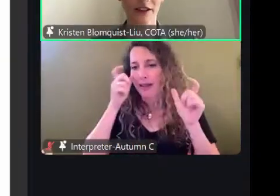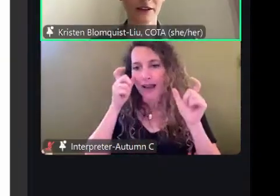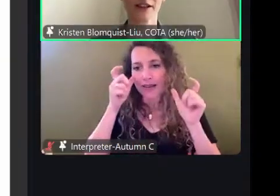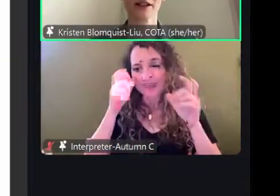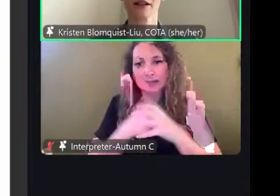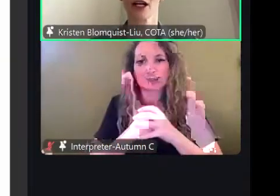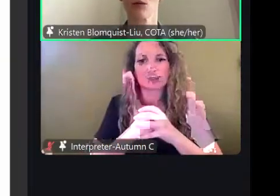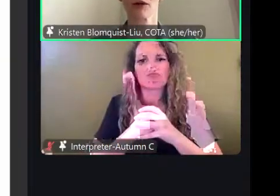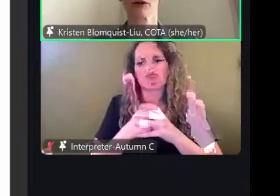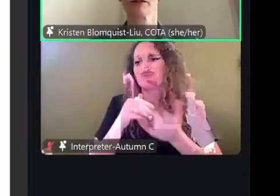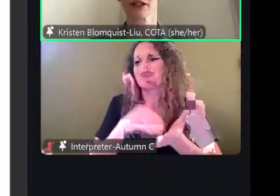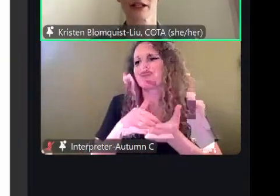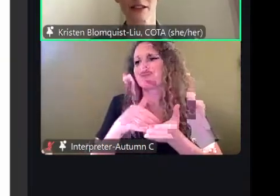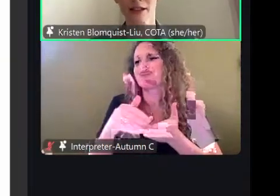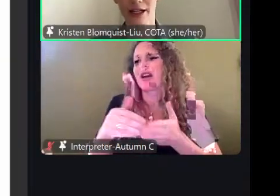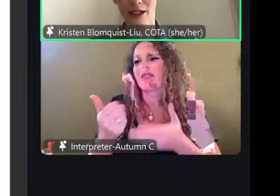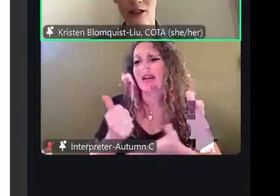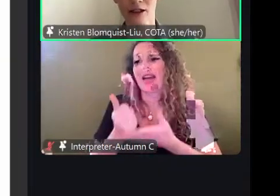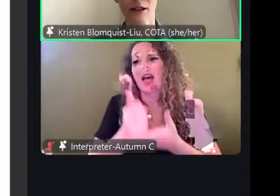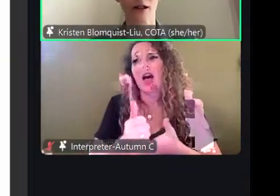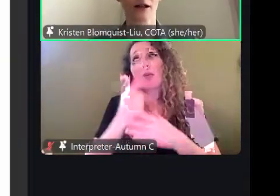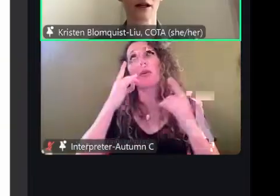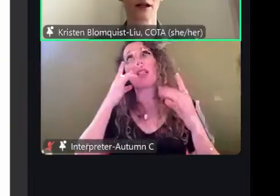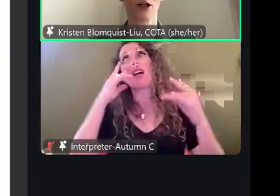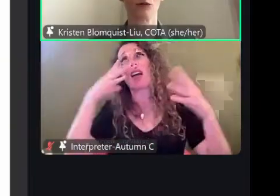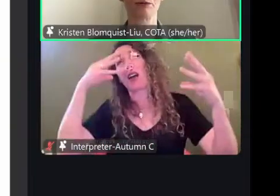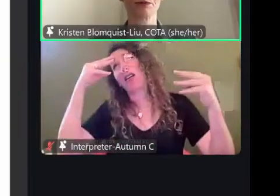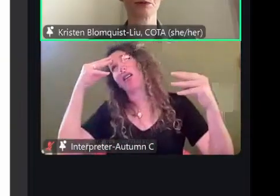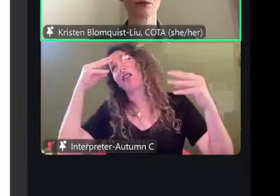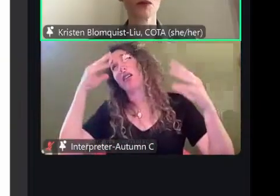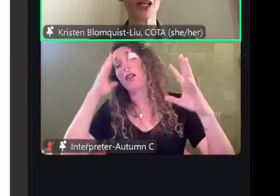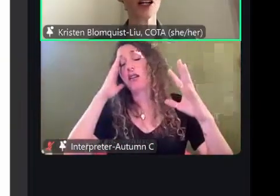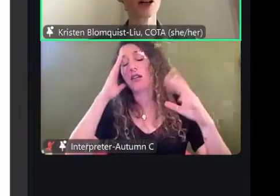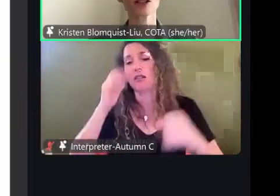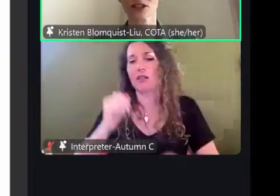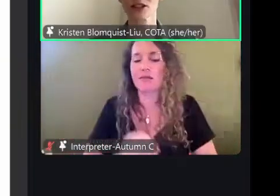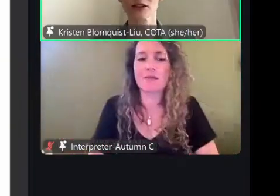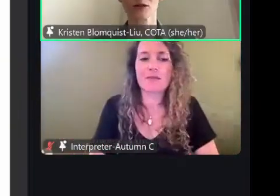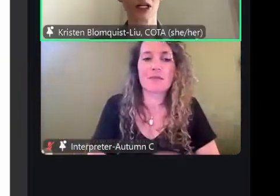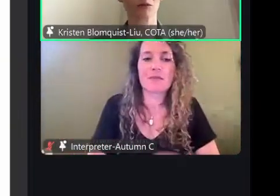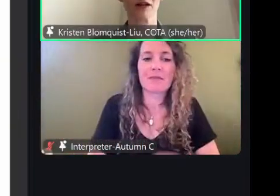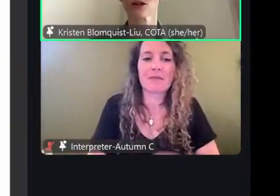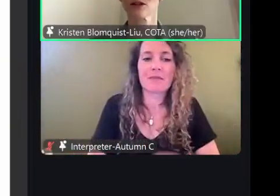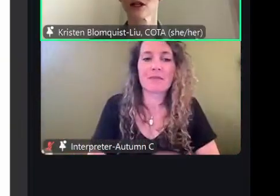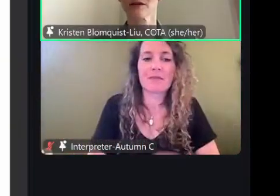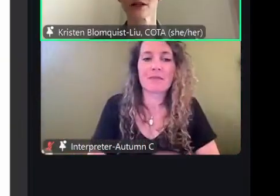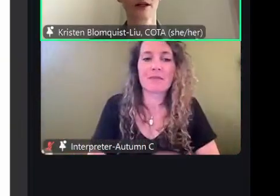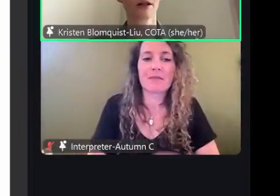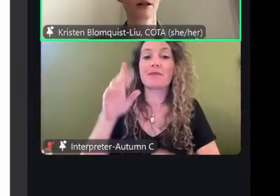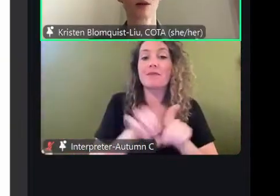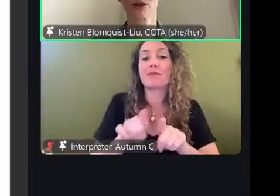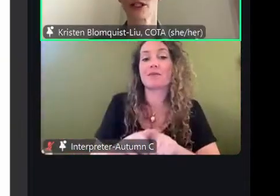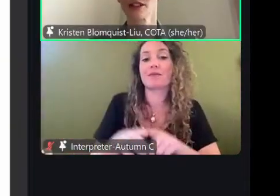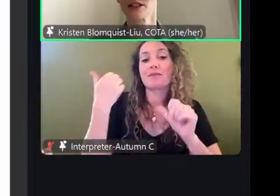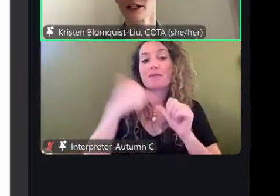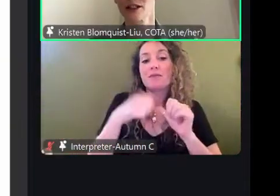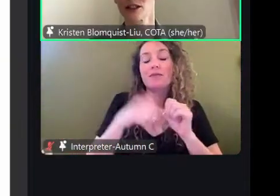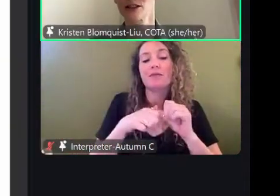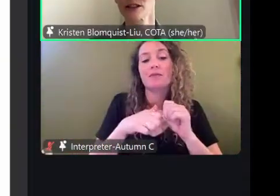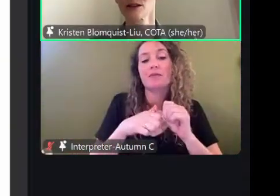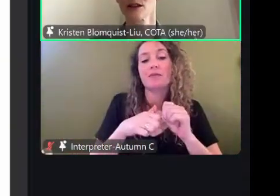fairly regularly, and they help her with the fluorescent lighting. And also just being mindful of